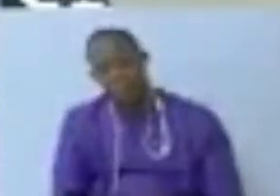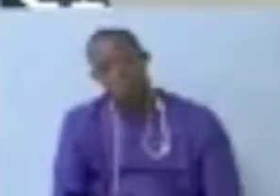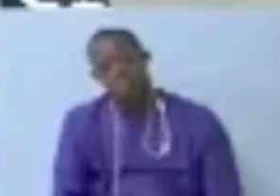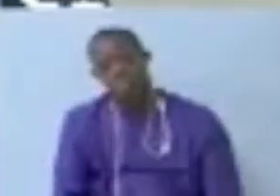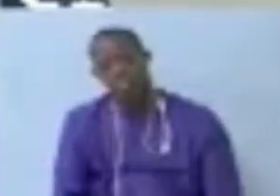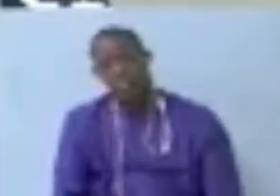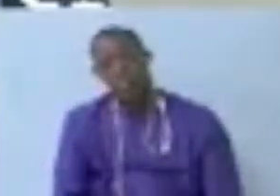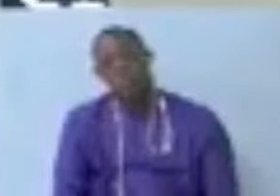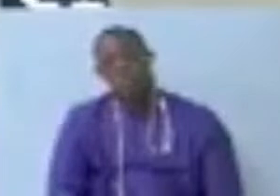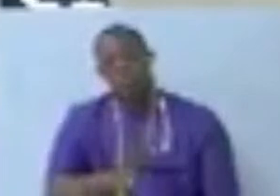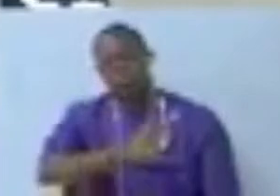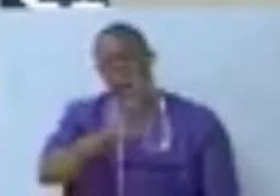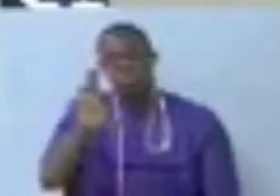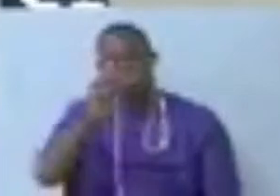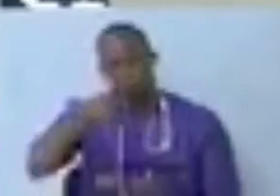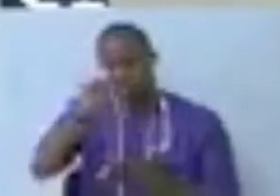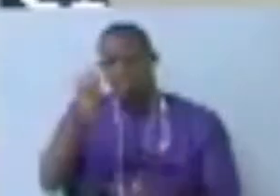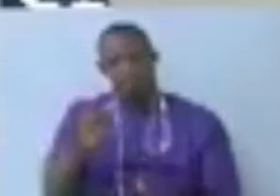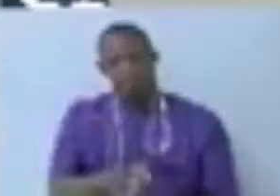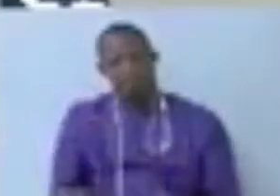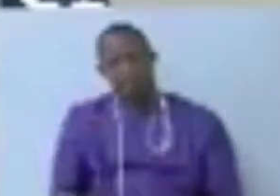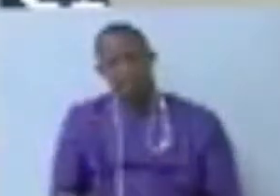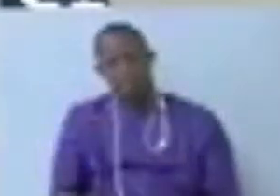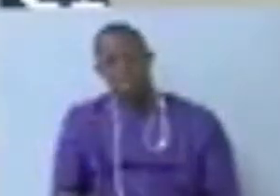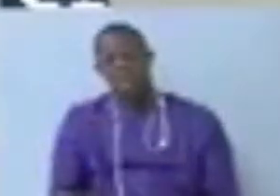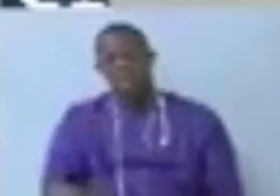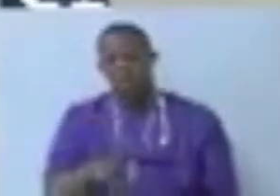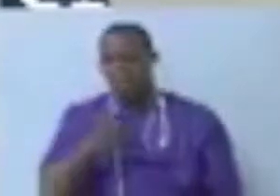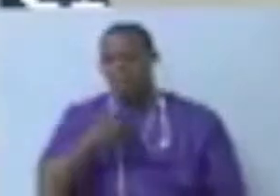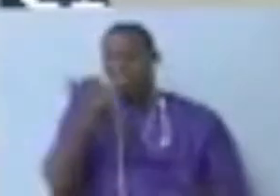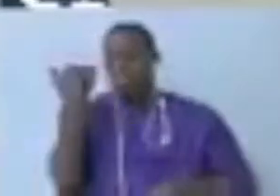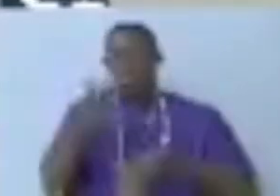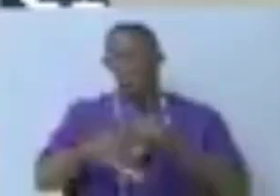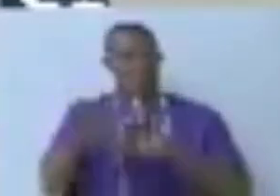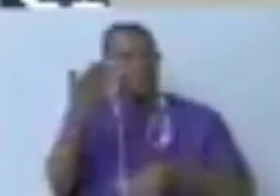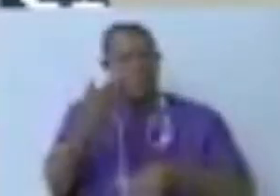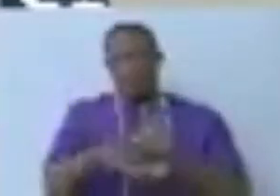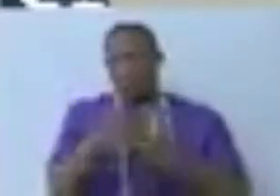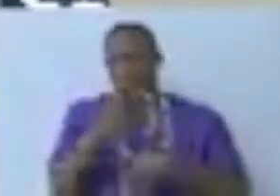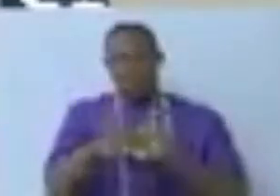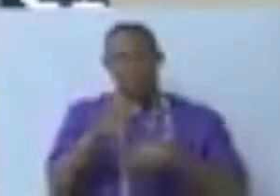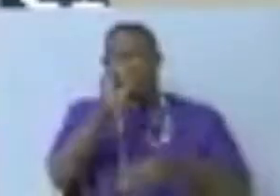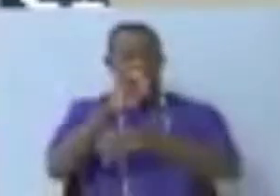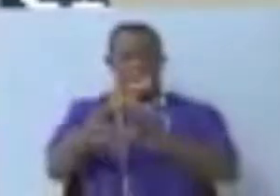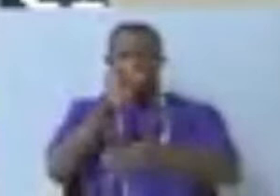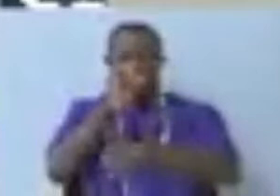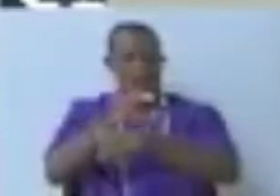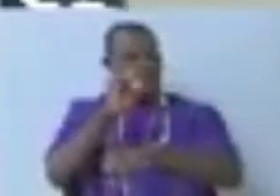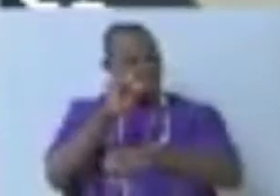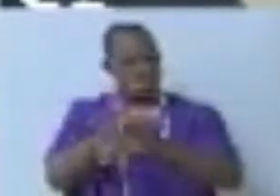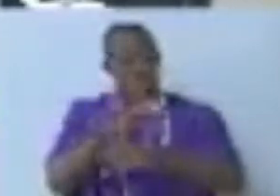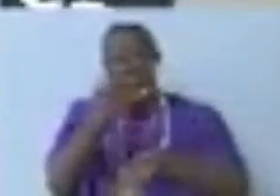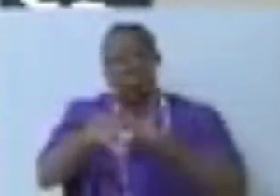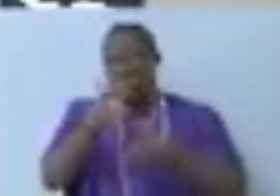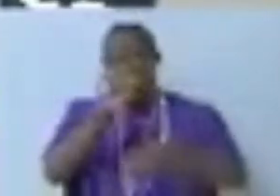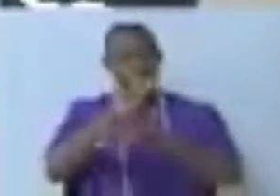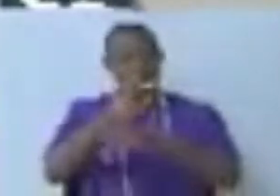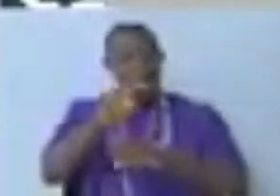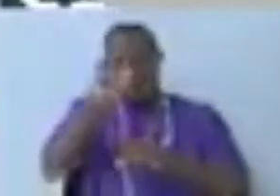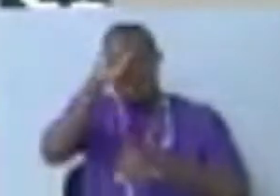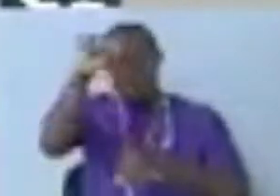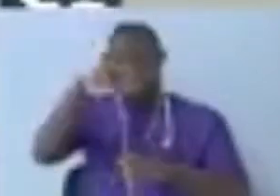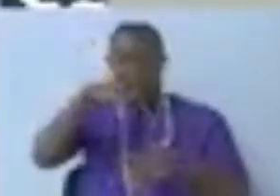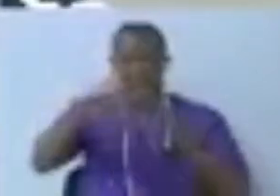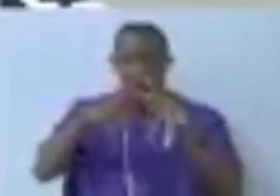That is incorrect. Because I never ever advised the President on the execution of these prisoners.